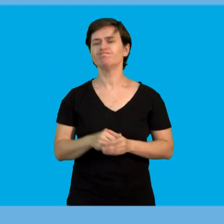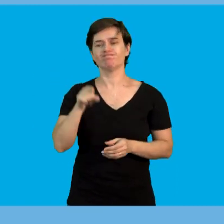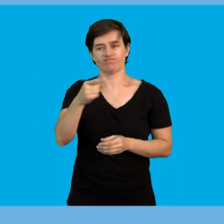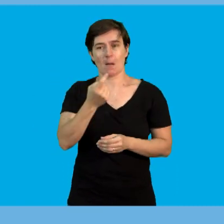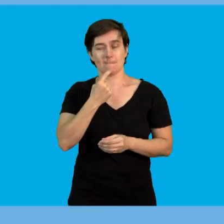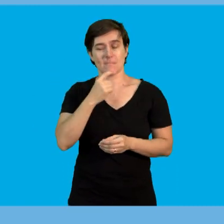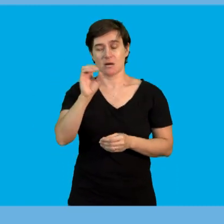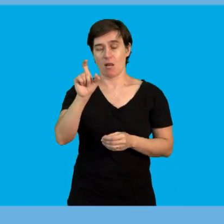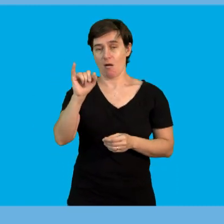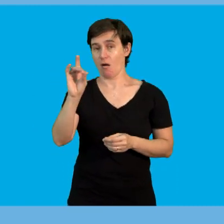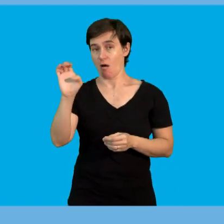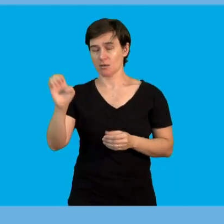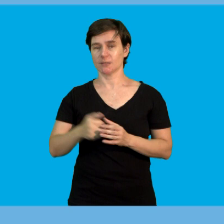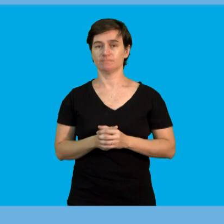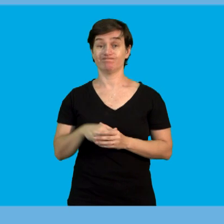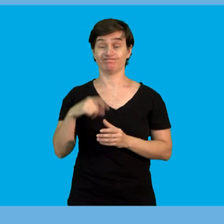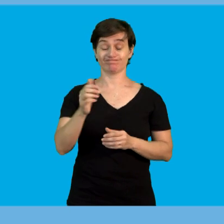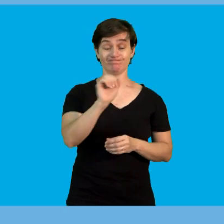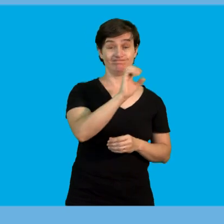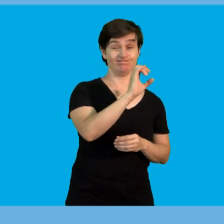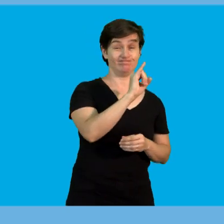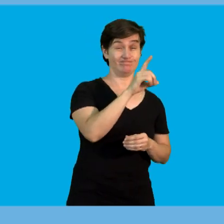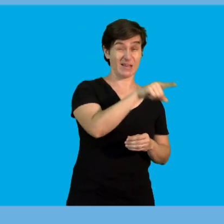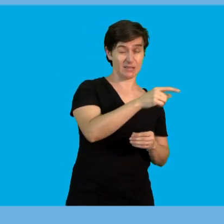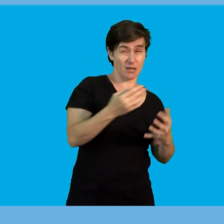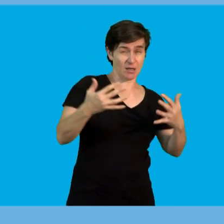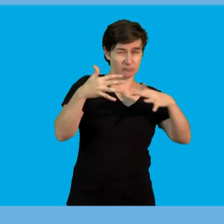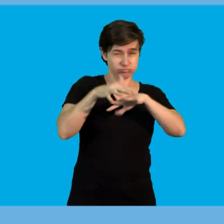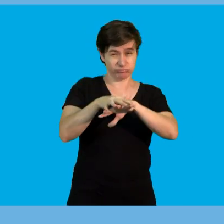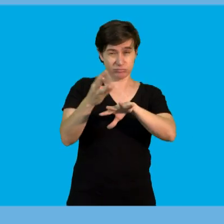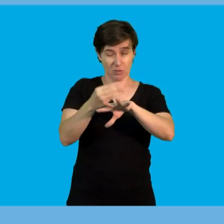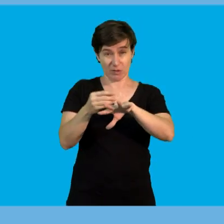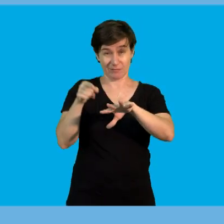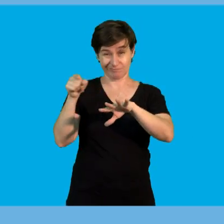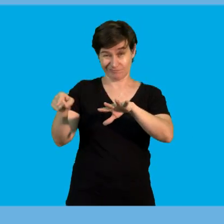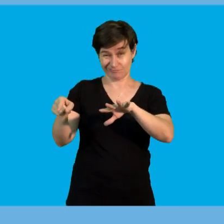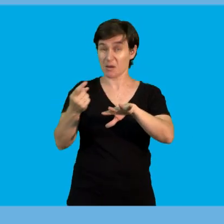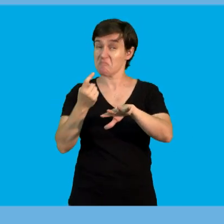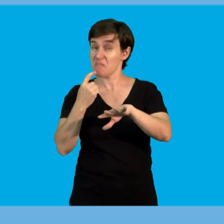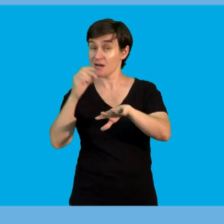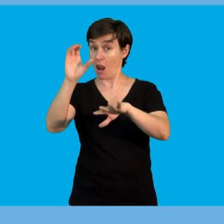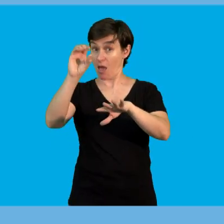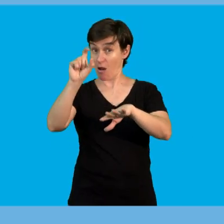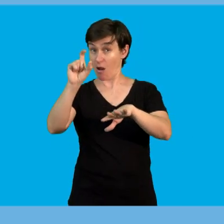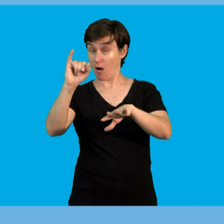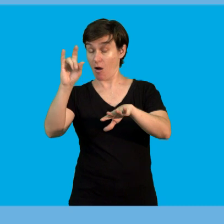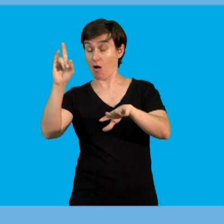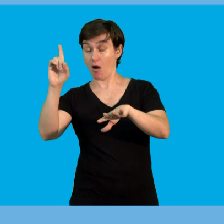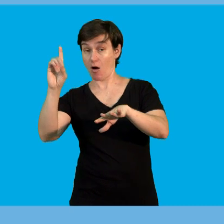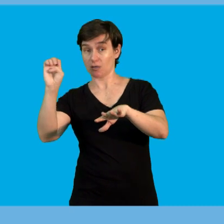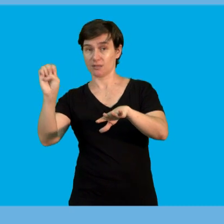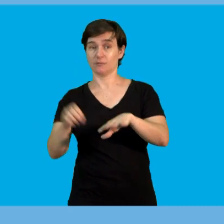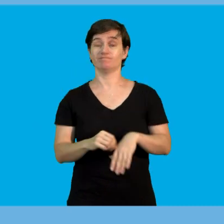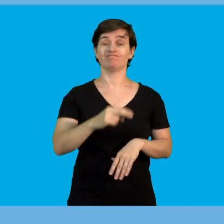of our metal oxide. So in this case, if an acid was to react with this particular metal oxide, for